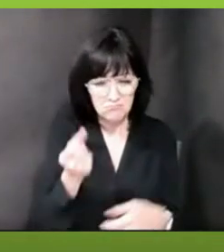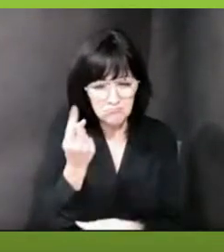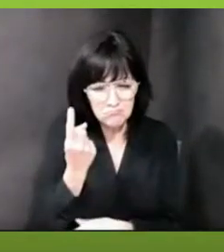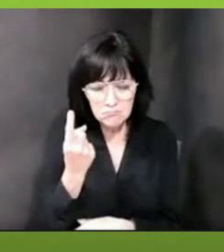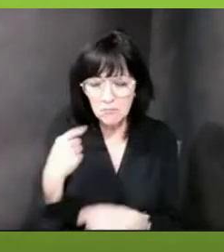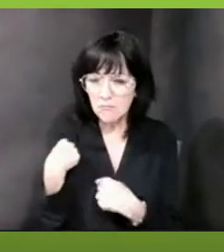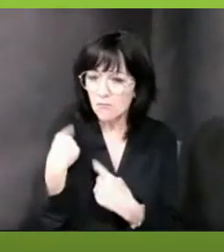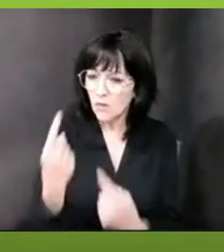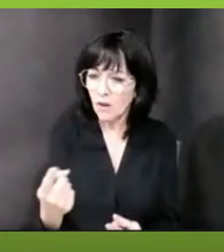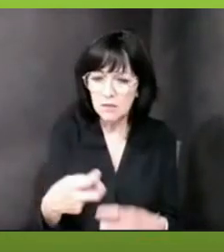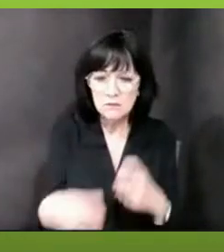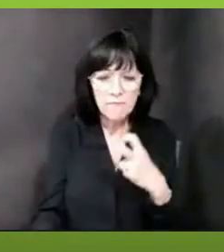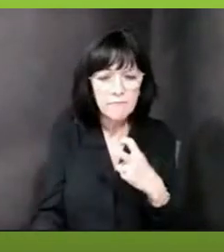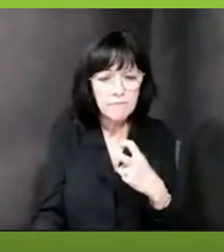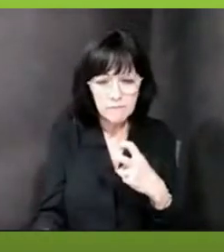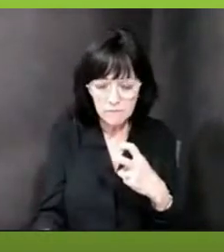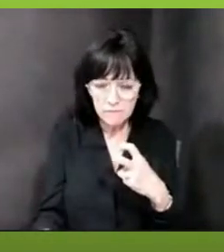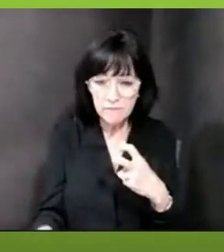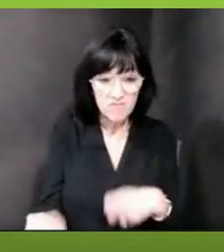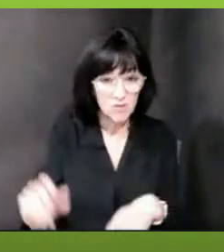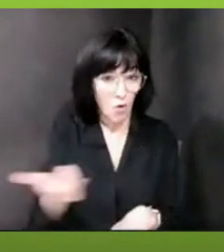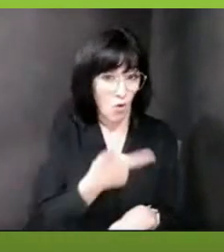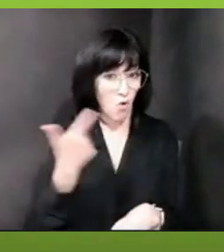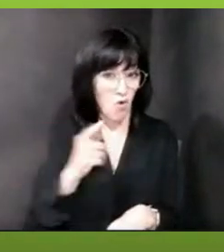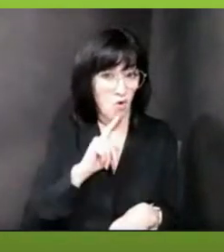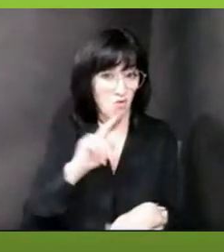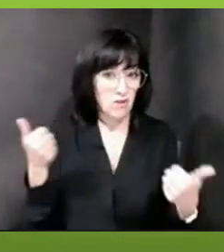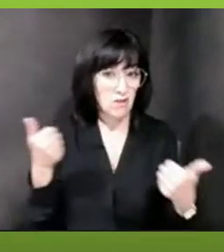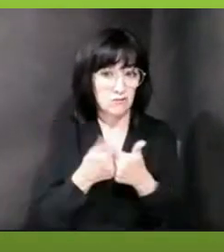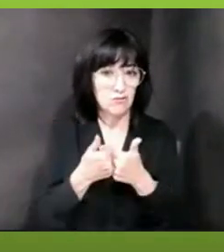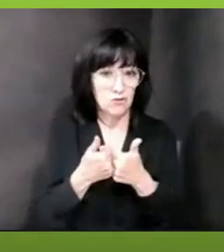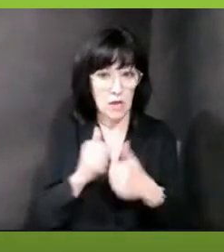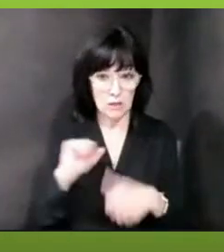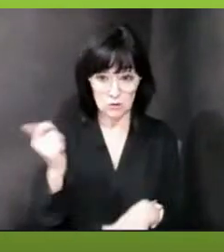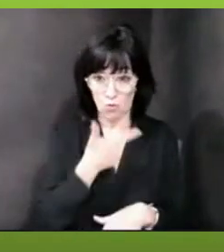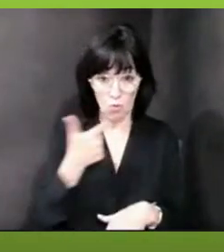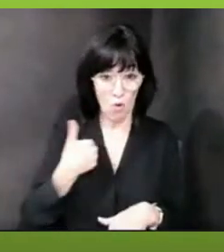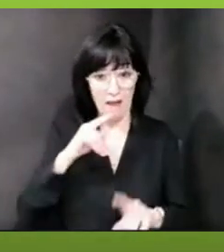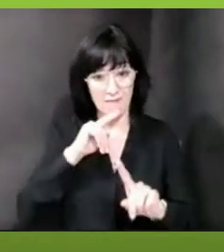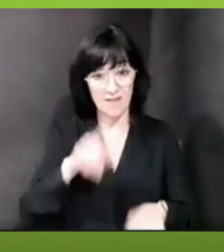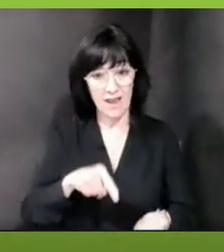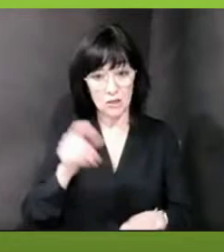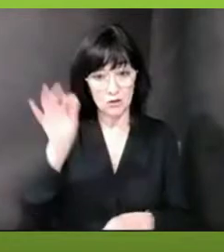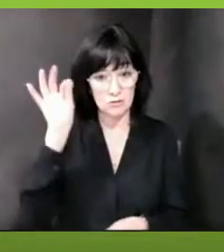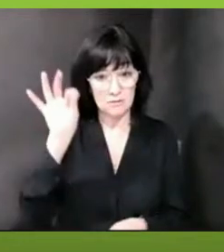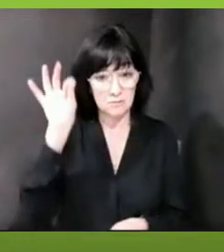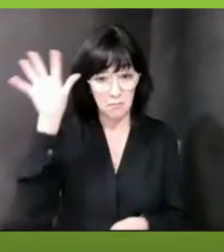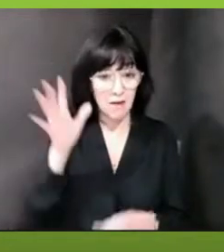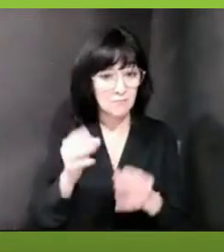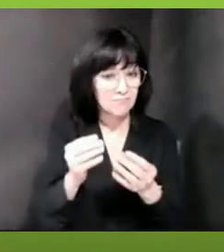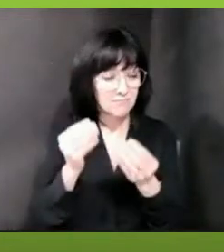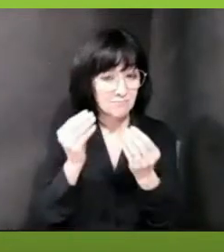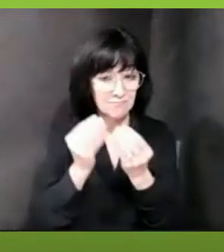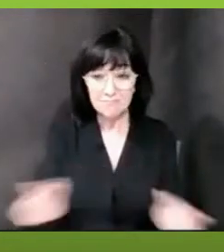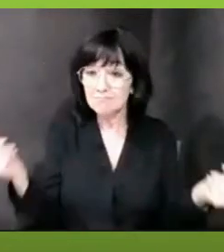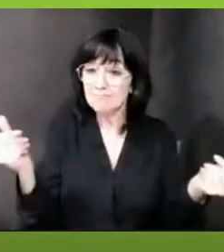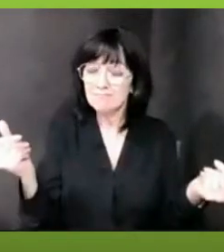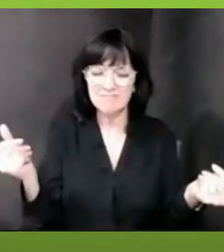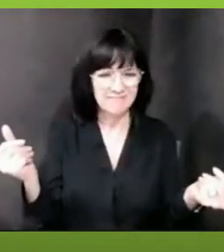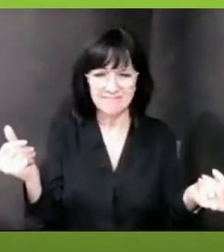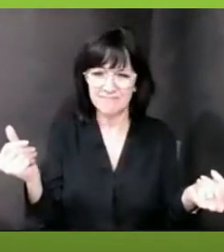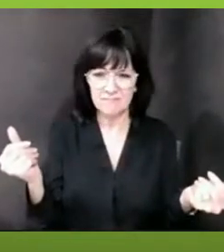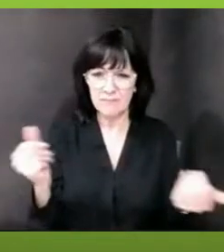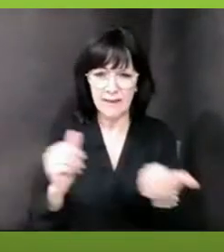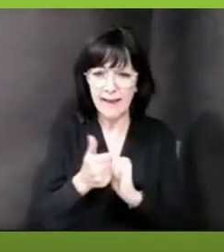we're all challenged to try to figure out, like, what is our capacity to cope with these stressors and these uncertainties and these